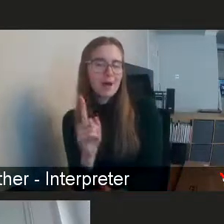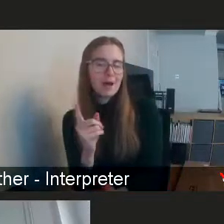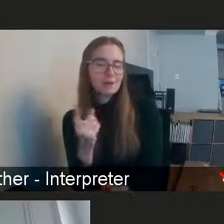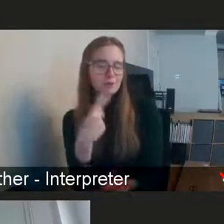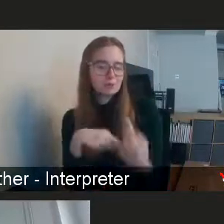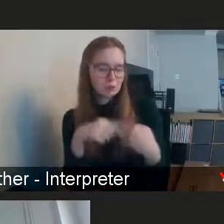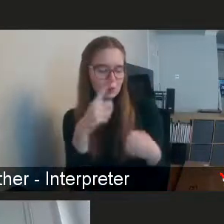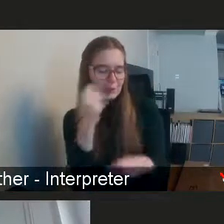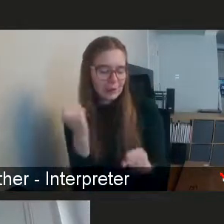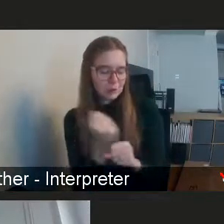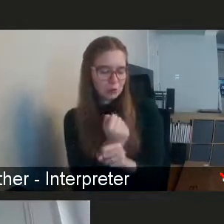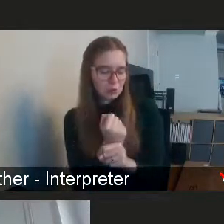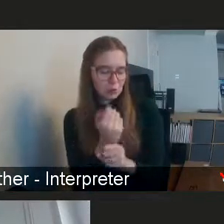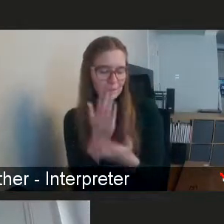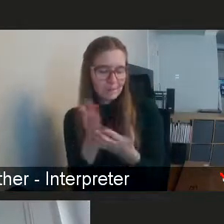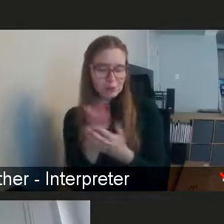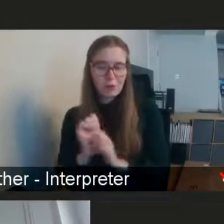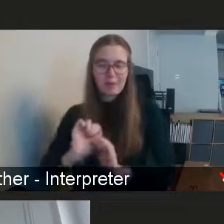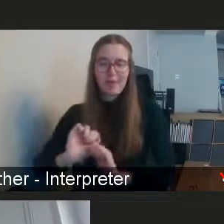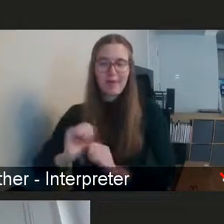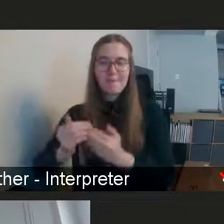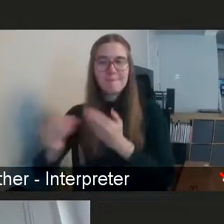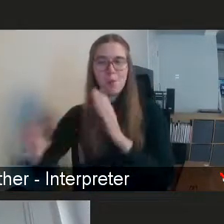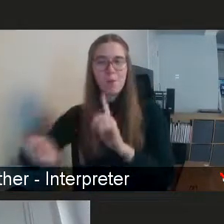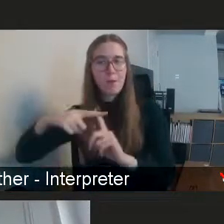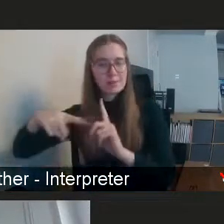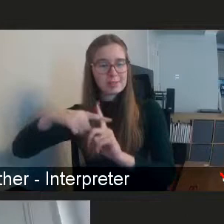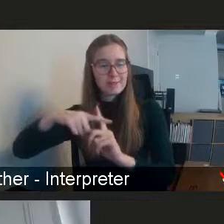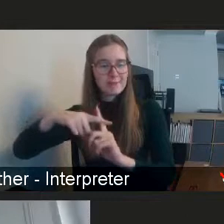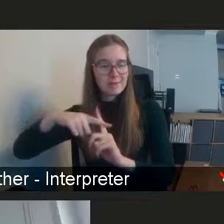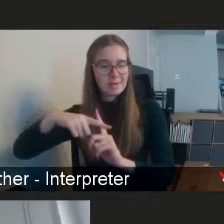make them even more positive towards that, rather than